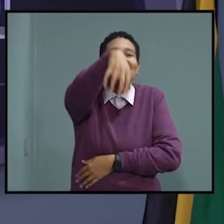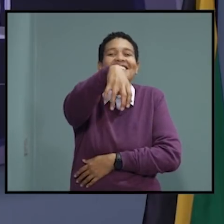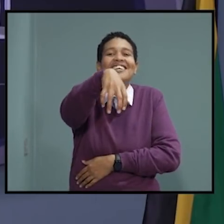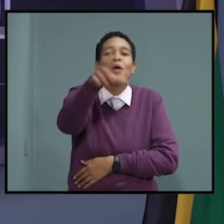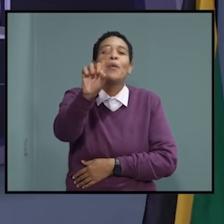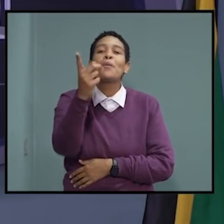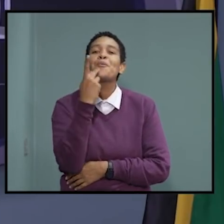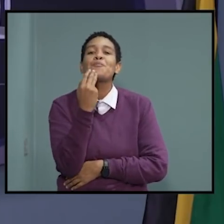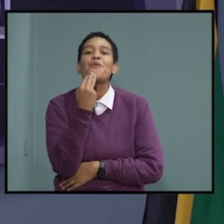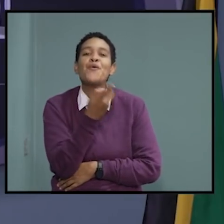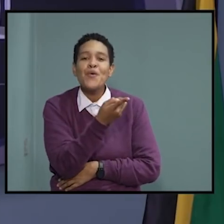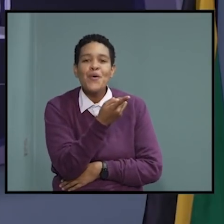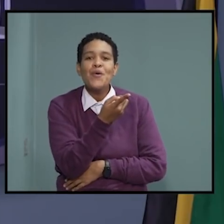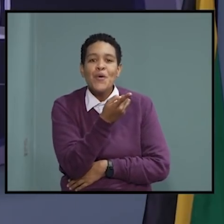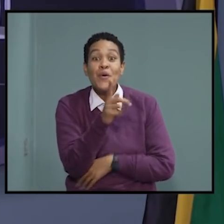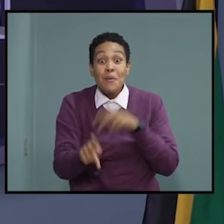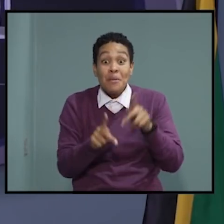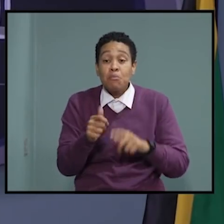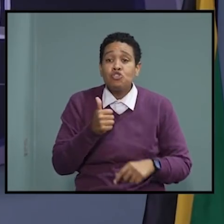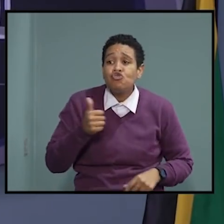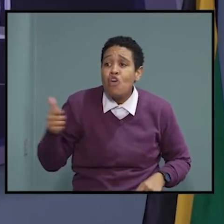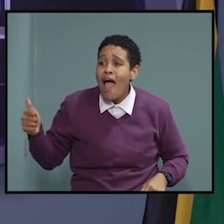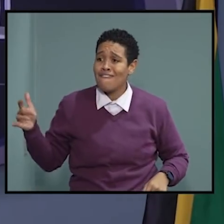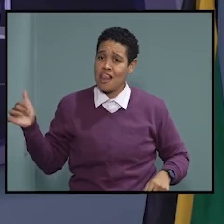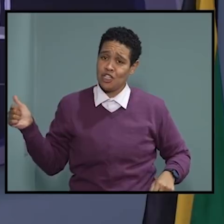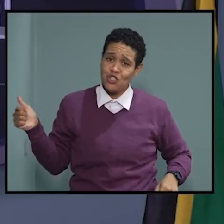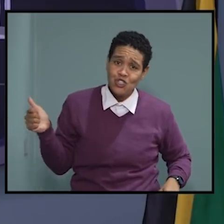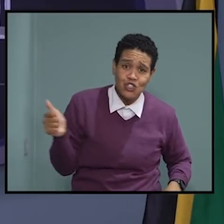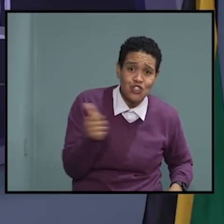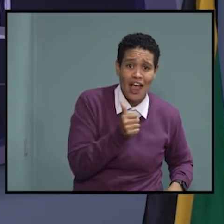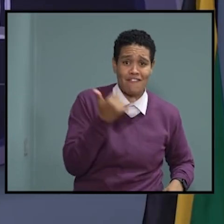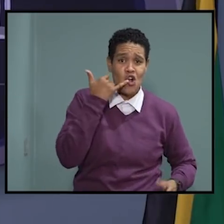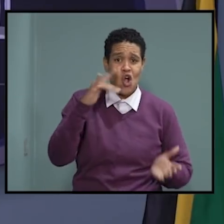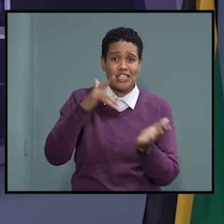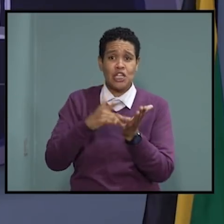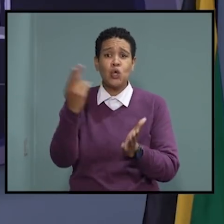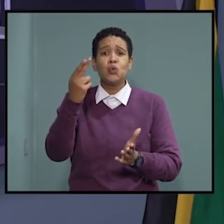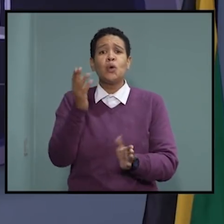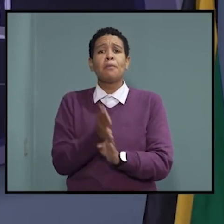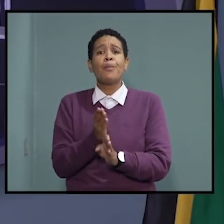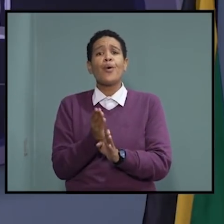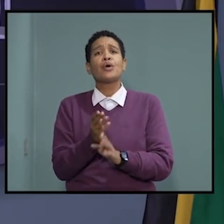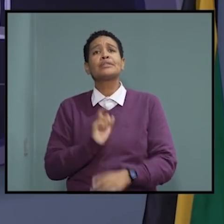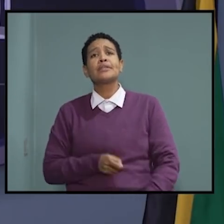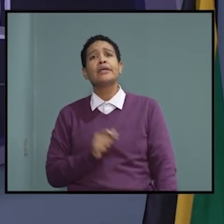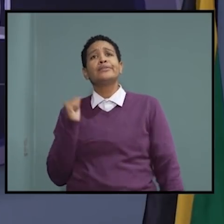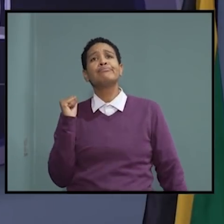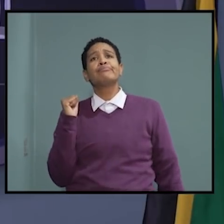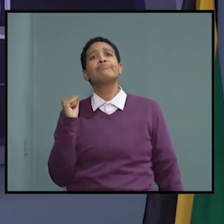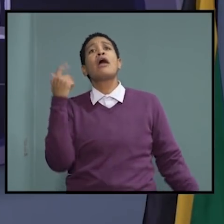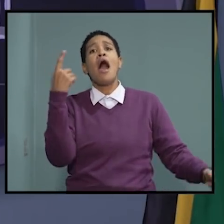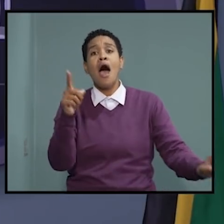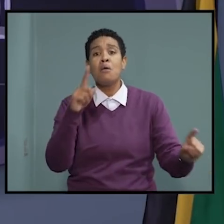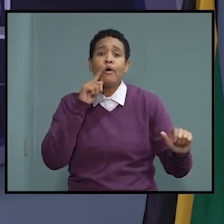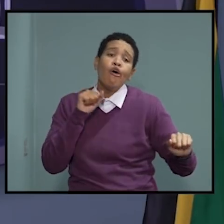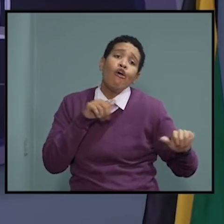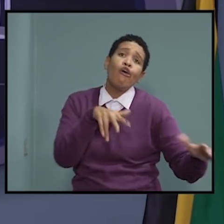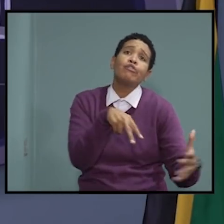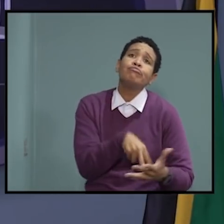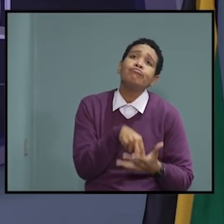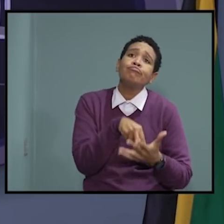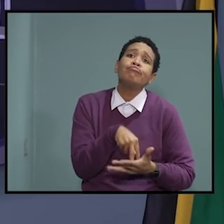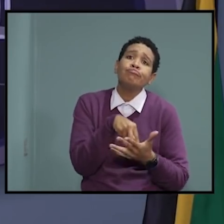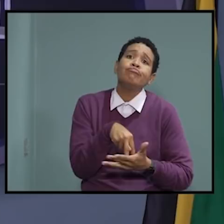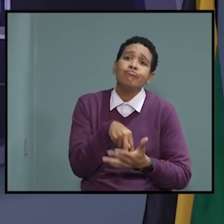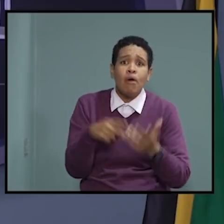Portmore. People having traveled to the call center would have used public transportation, would have congregated in public areas.